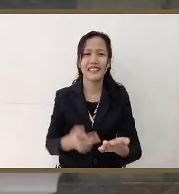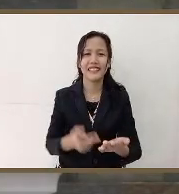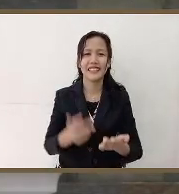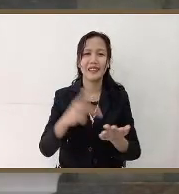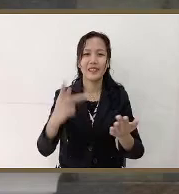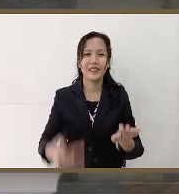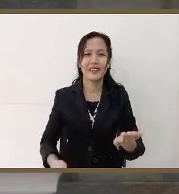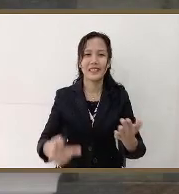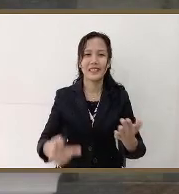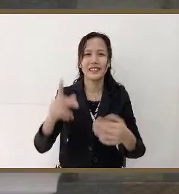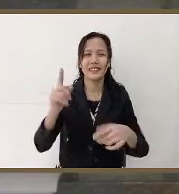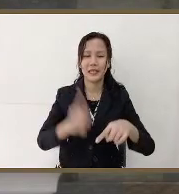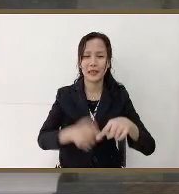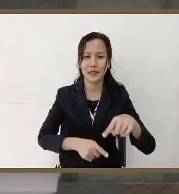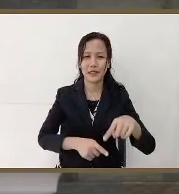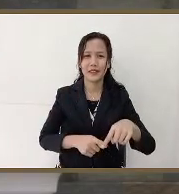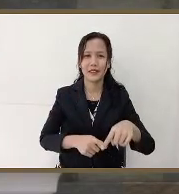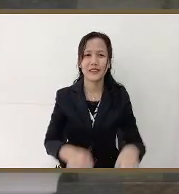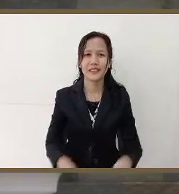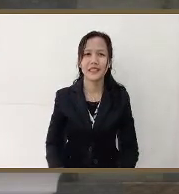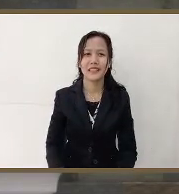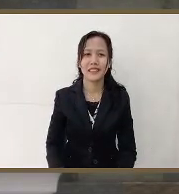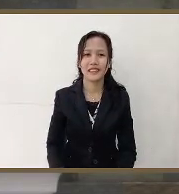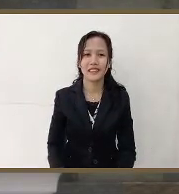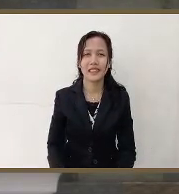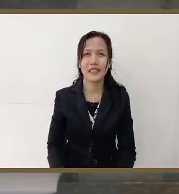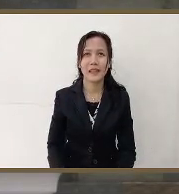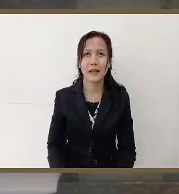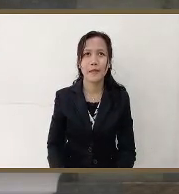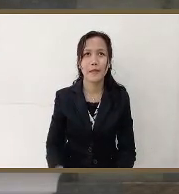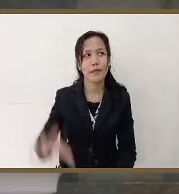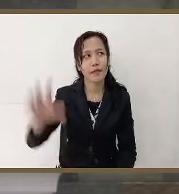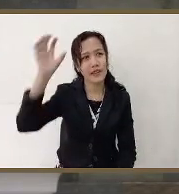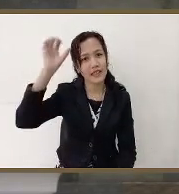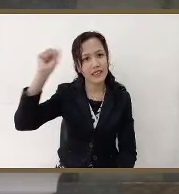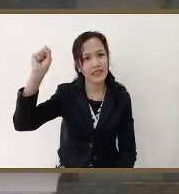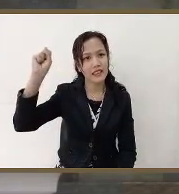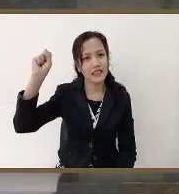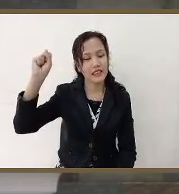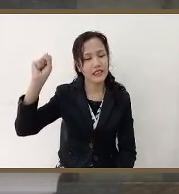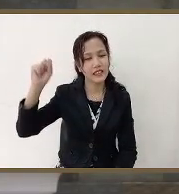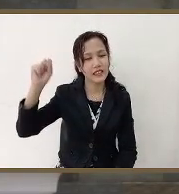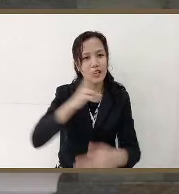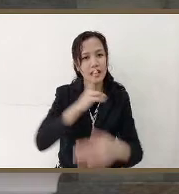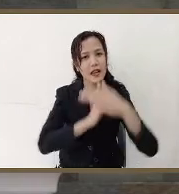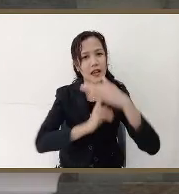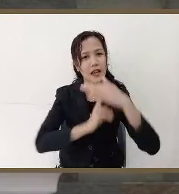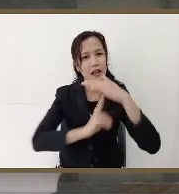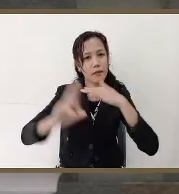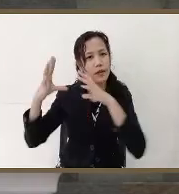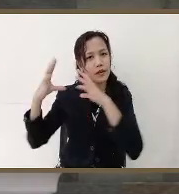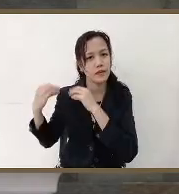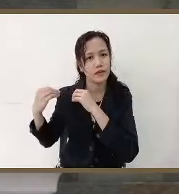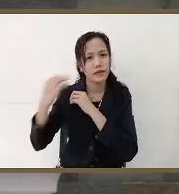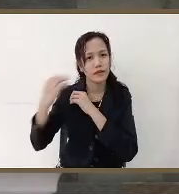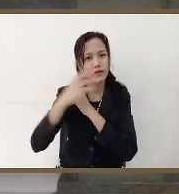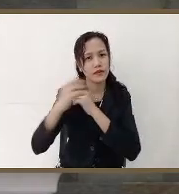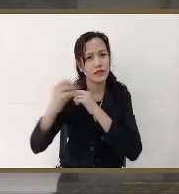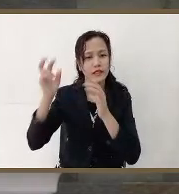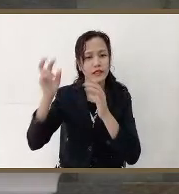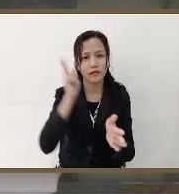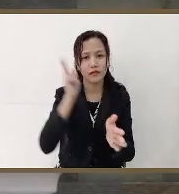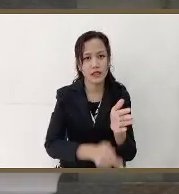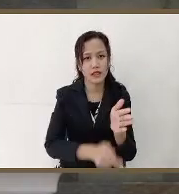punishment is his pollution of a humble home and murder of